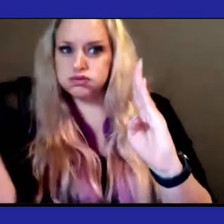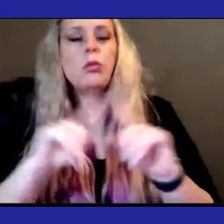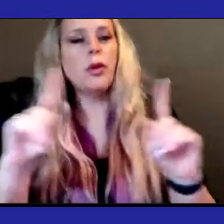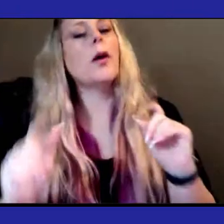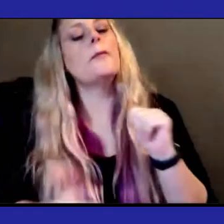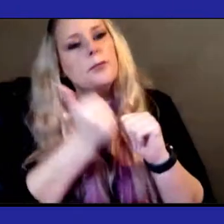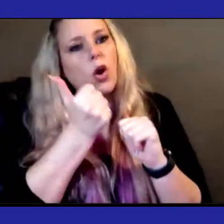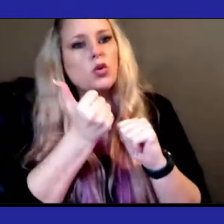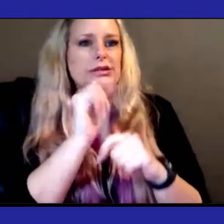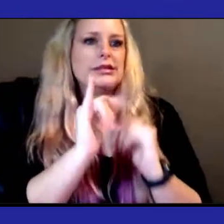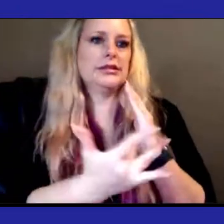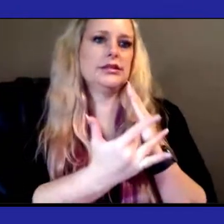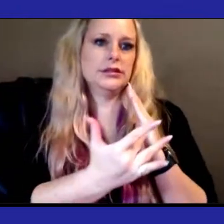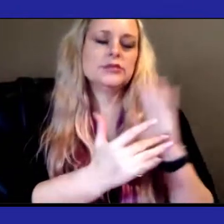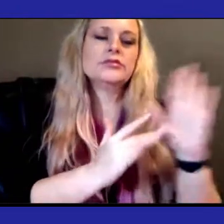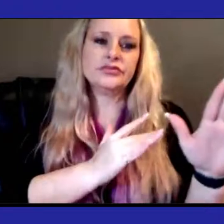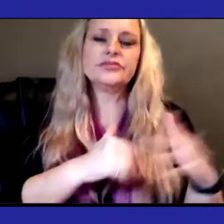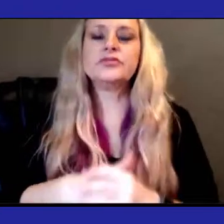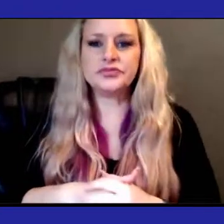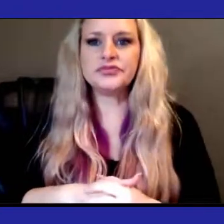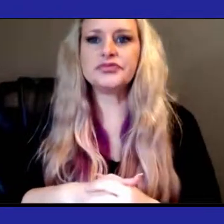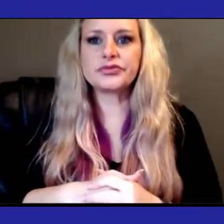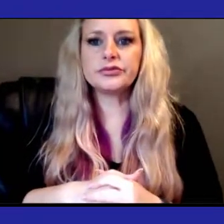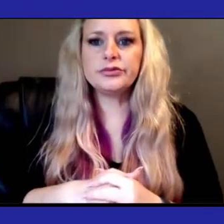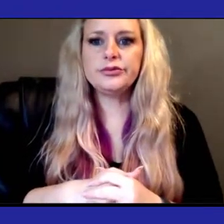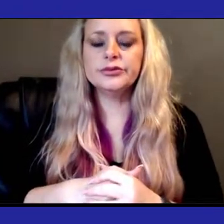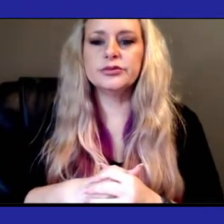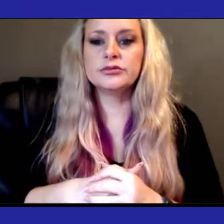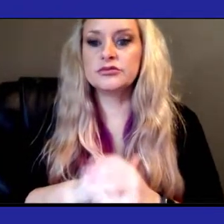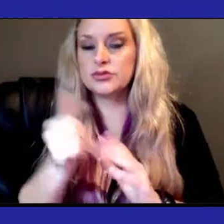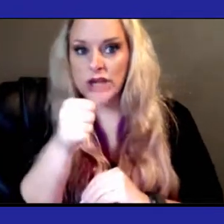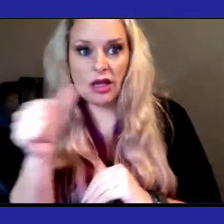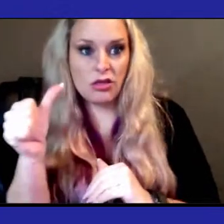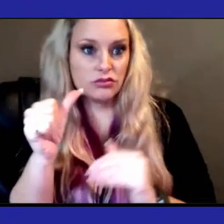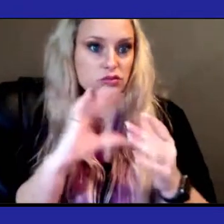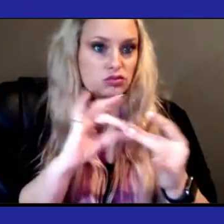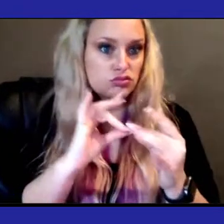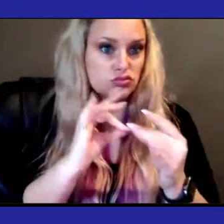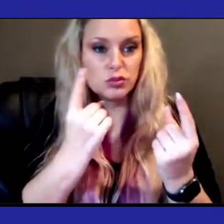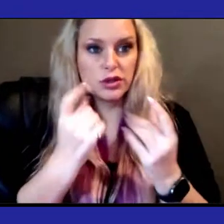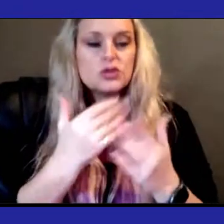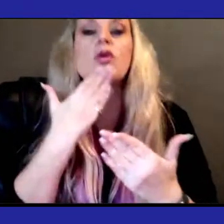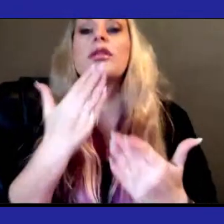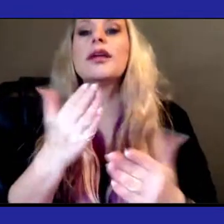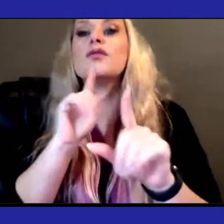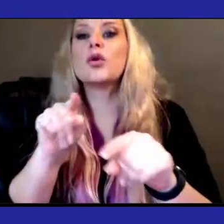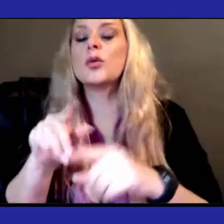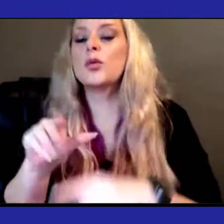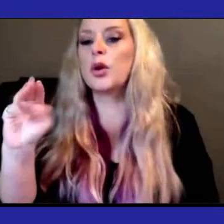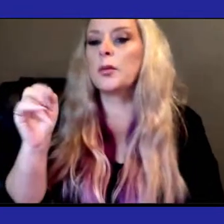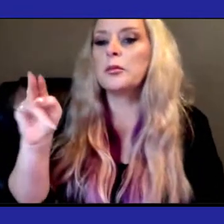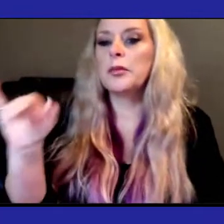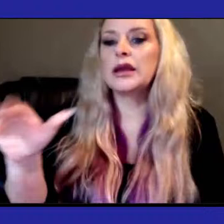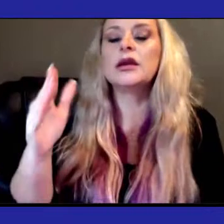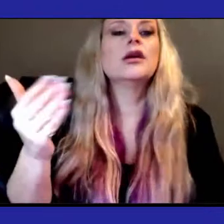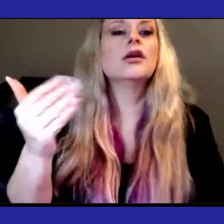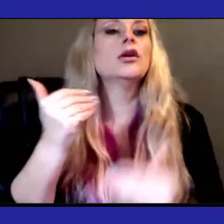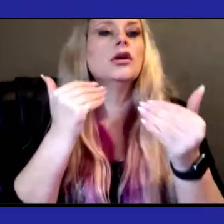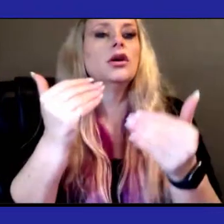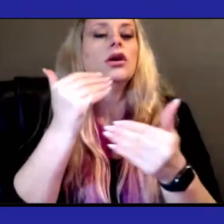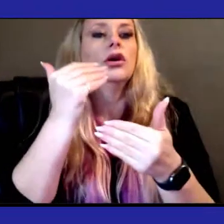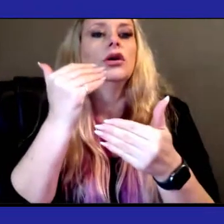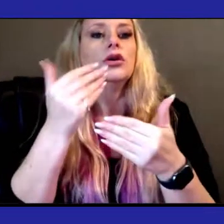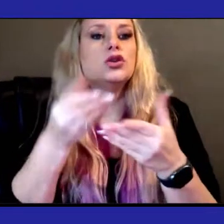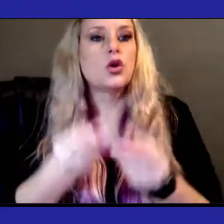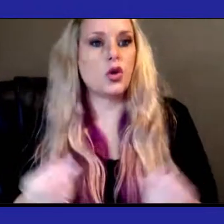Very nice space. Thank you. Okay, any other questions or comments? Thank you for your report, Manny. Can we go through the resolution?